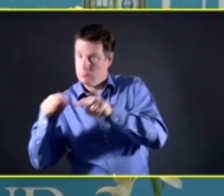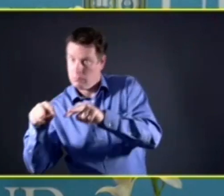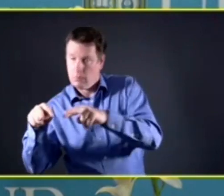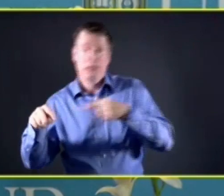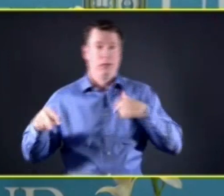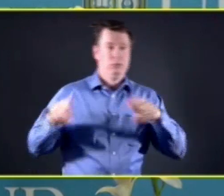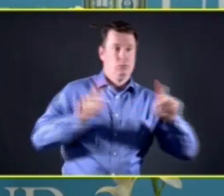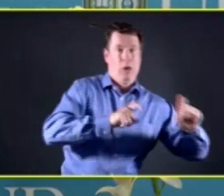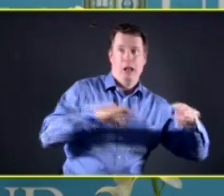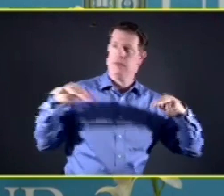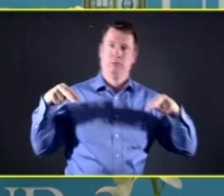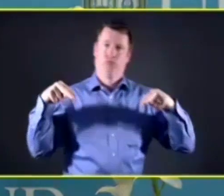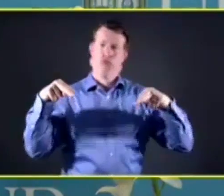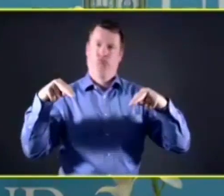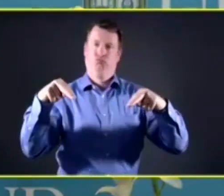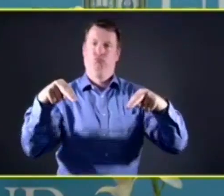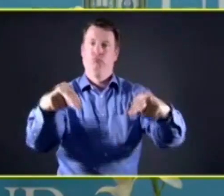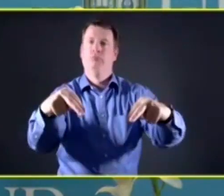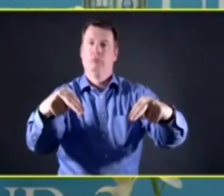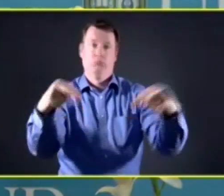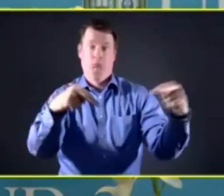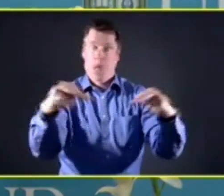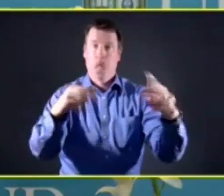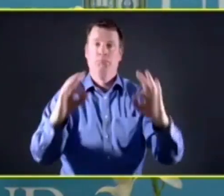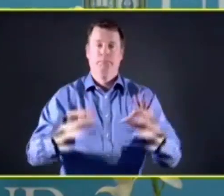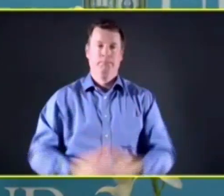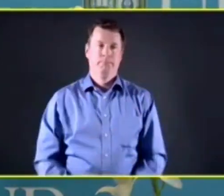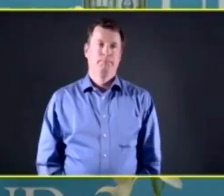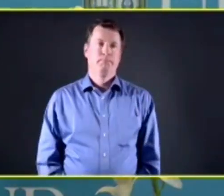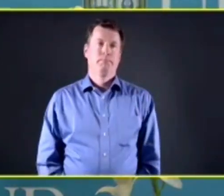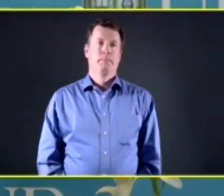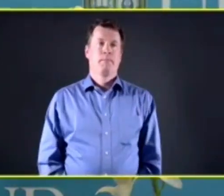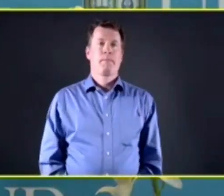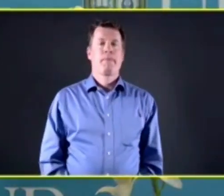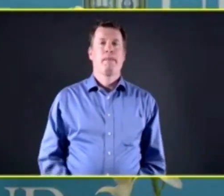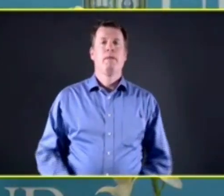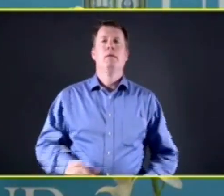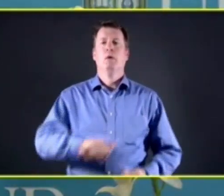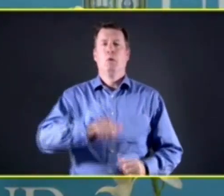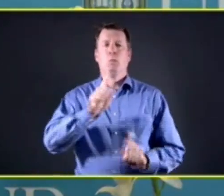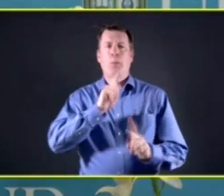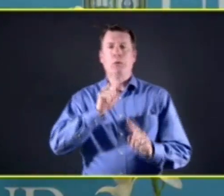in hospitals that are participating, how are their